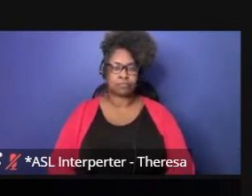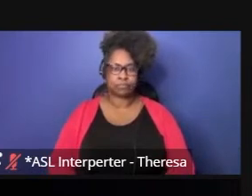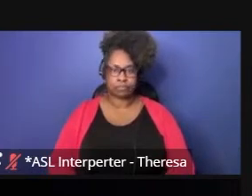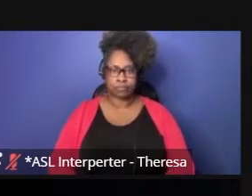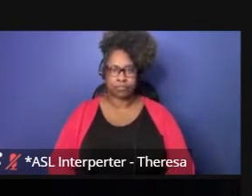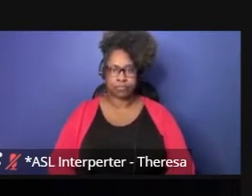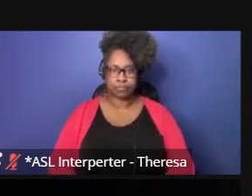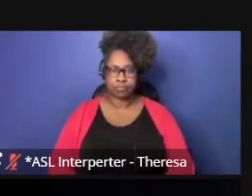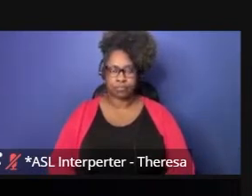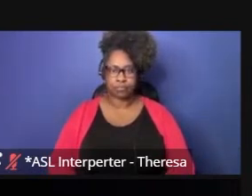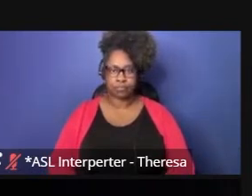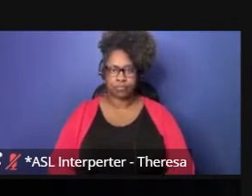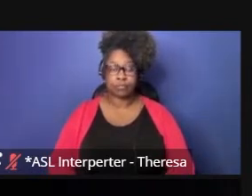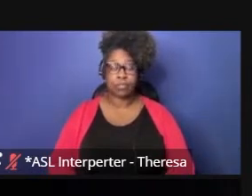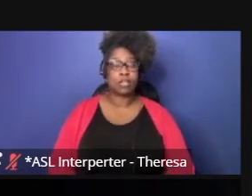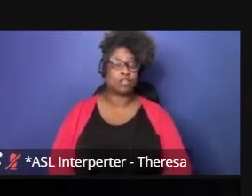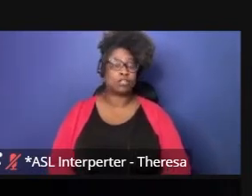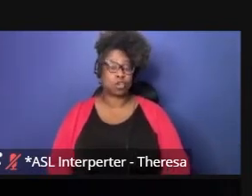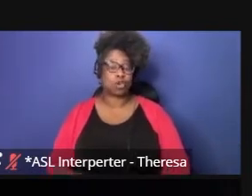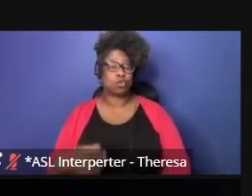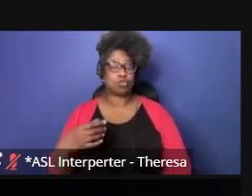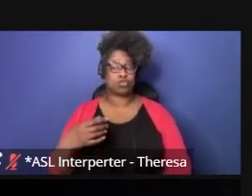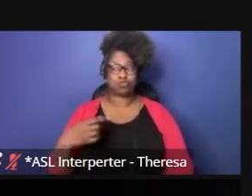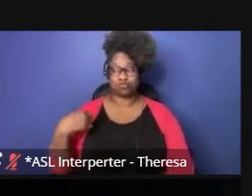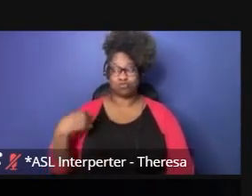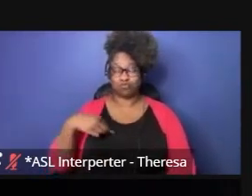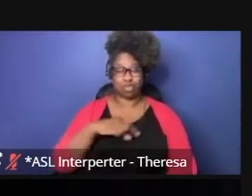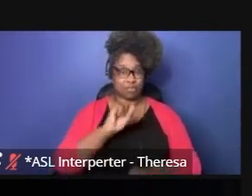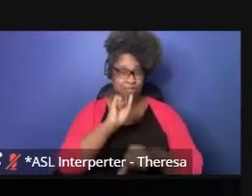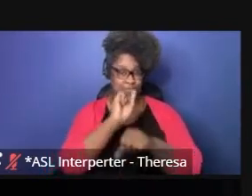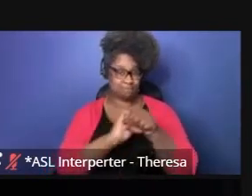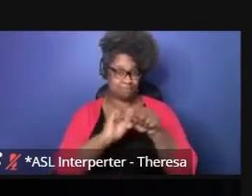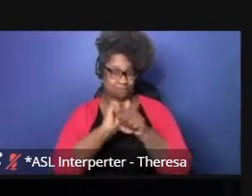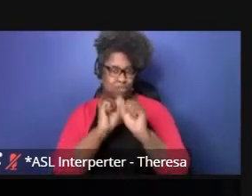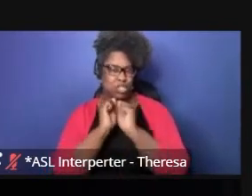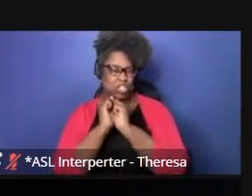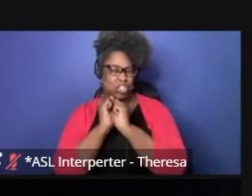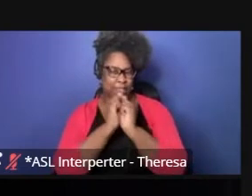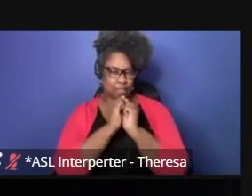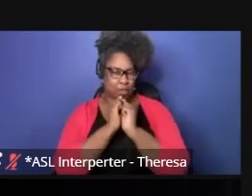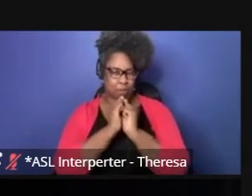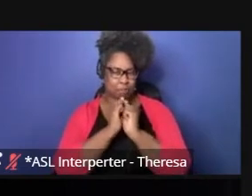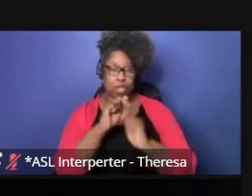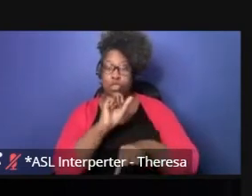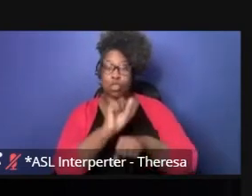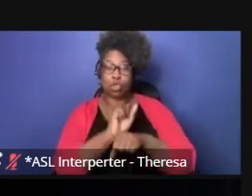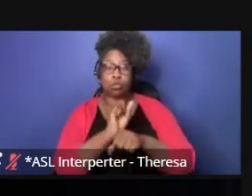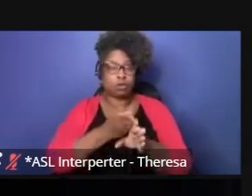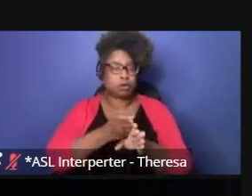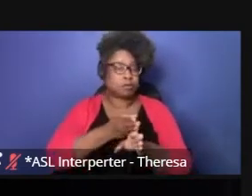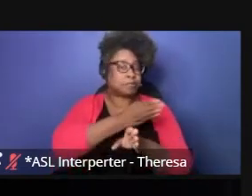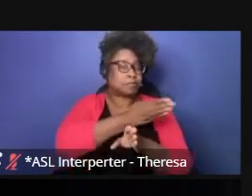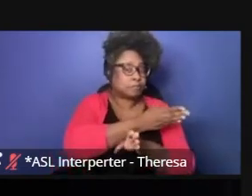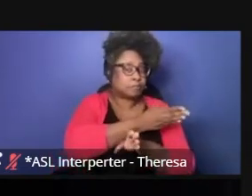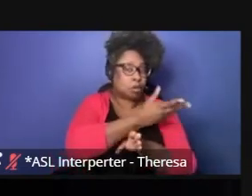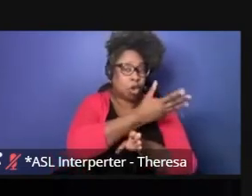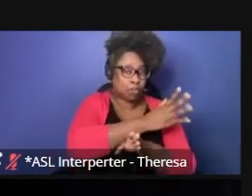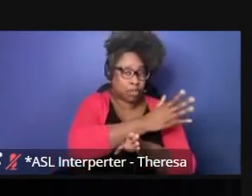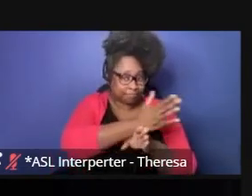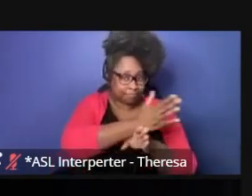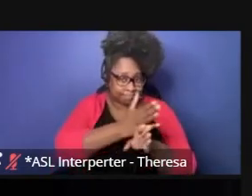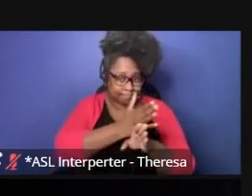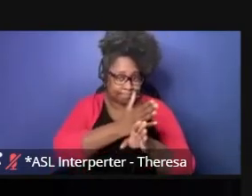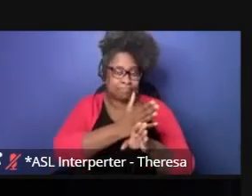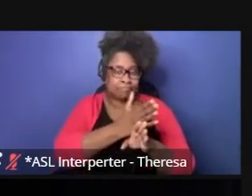building on this work together. So on the work that we have done together. So in the work